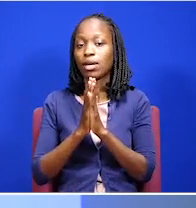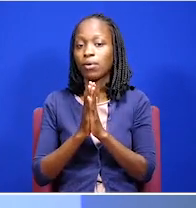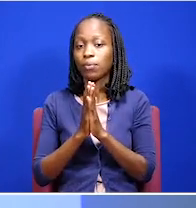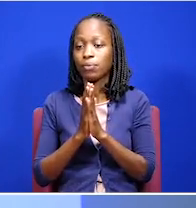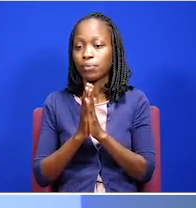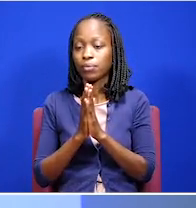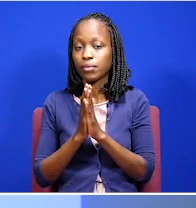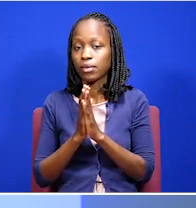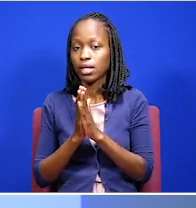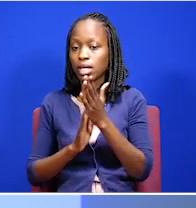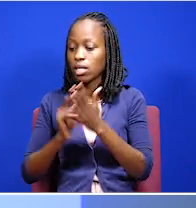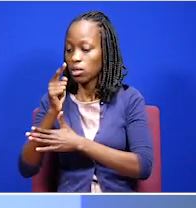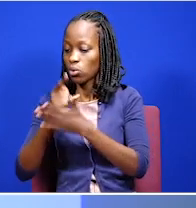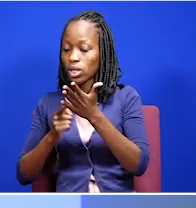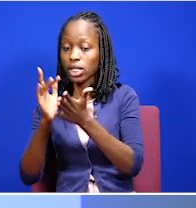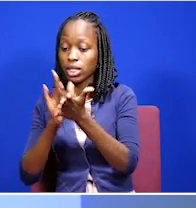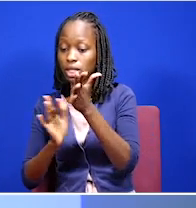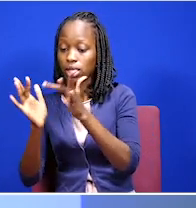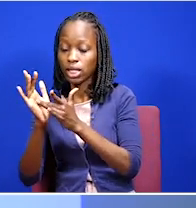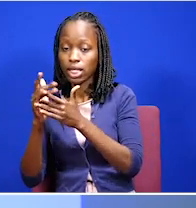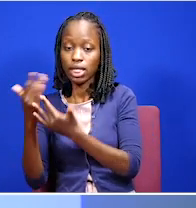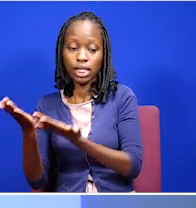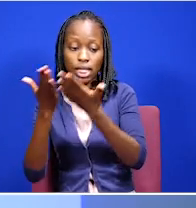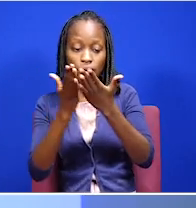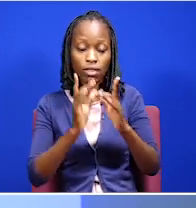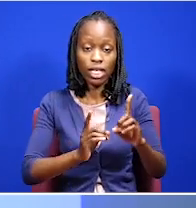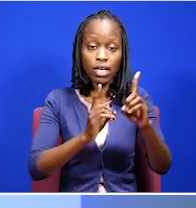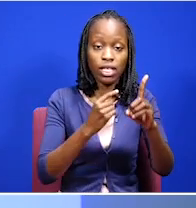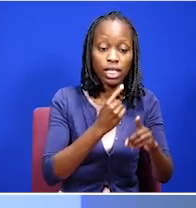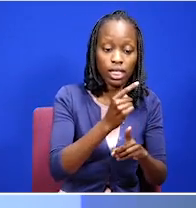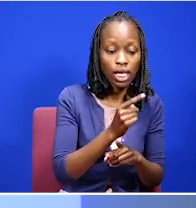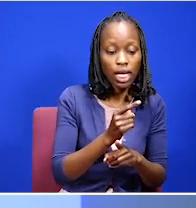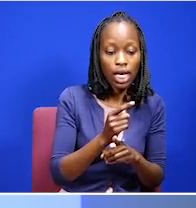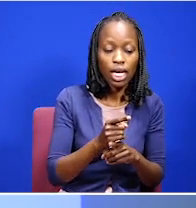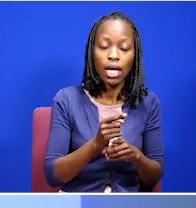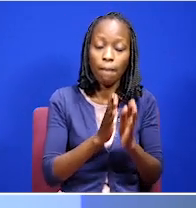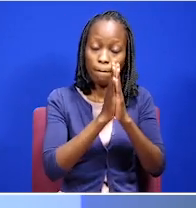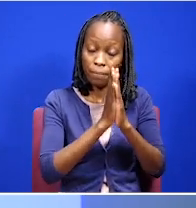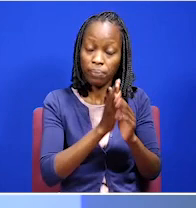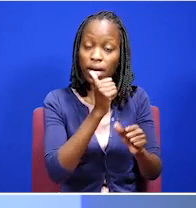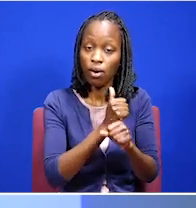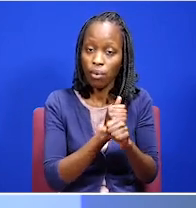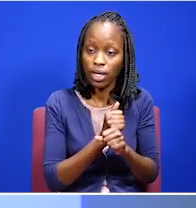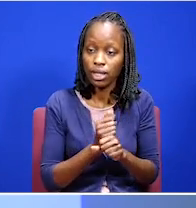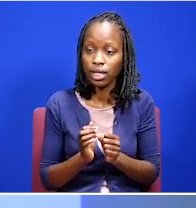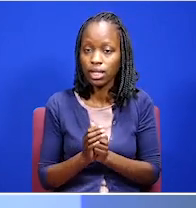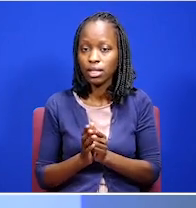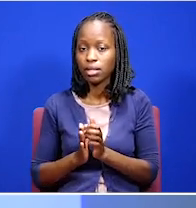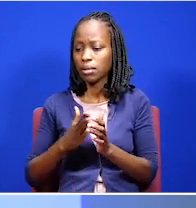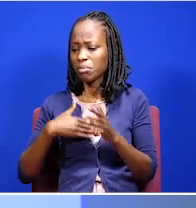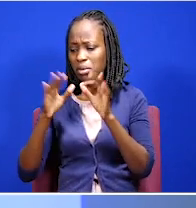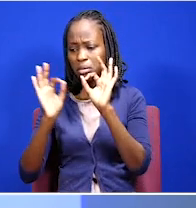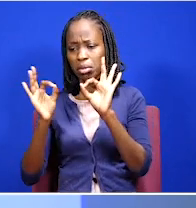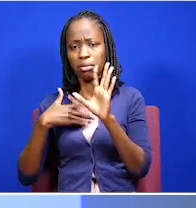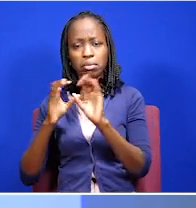the mind of Christ. Prayer is the thing that Jesus left the disciples with,